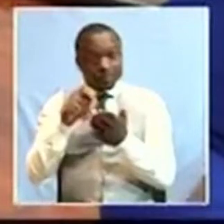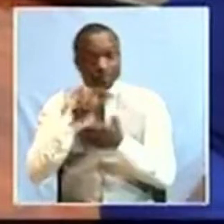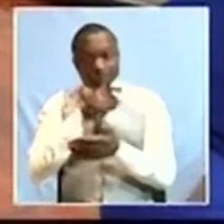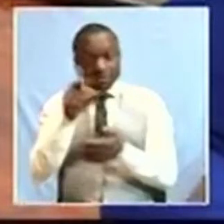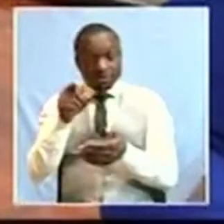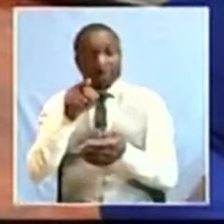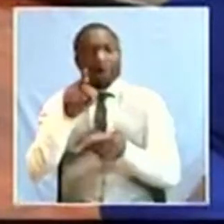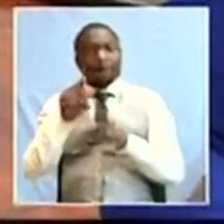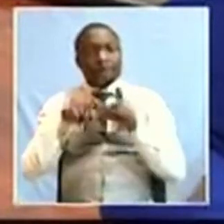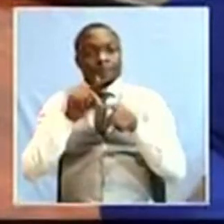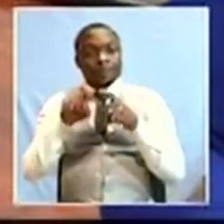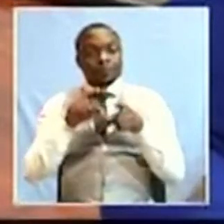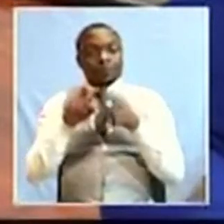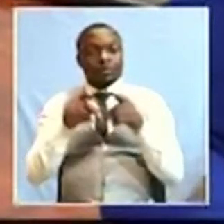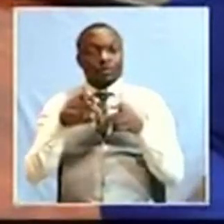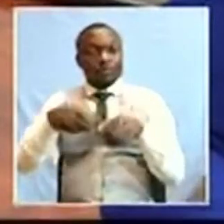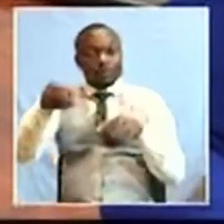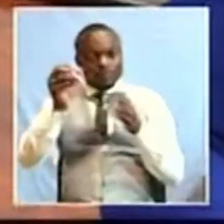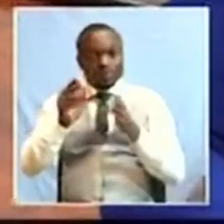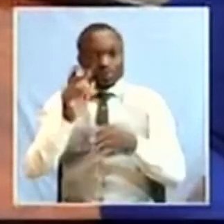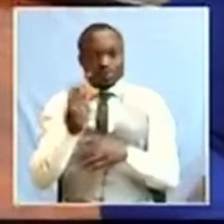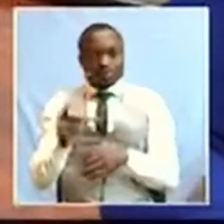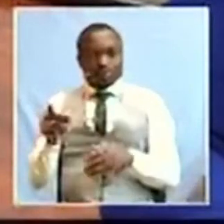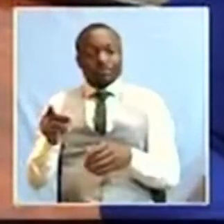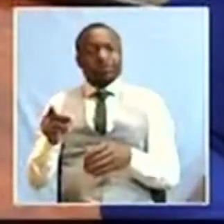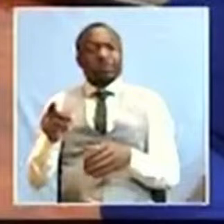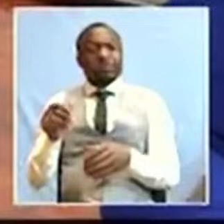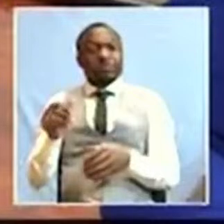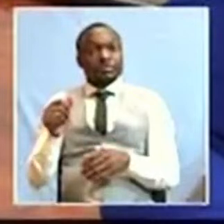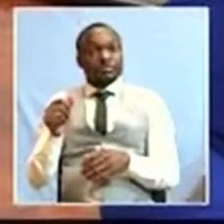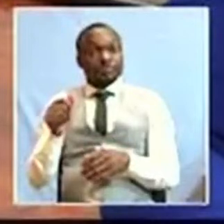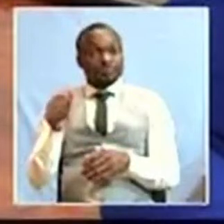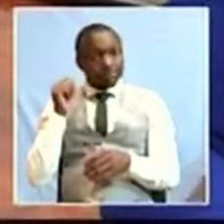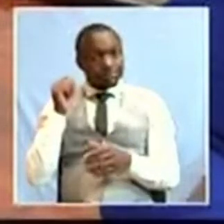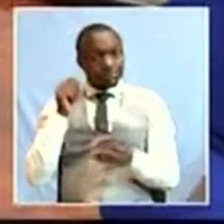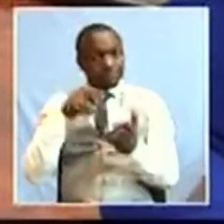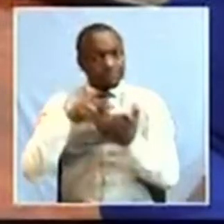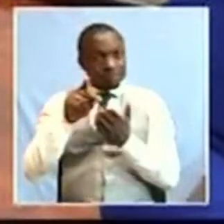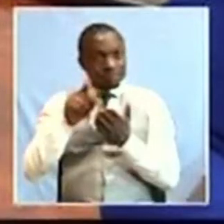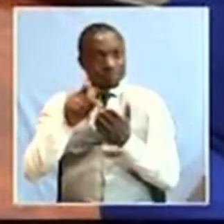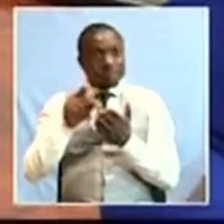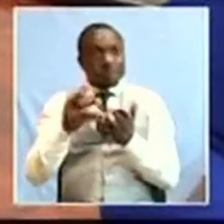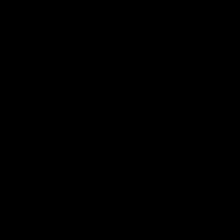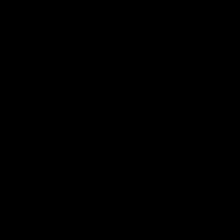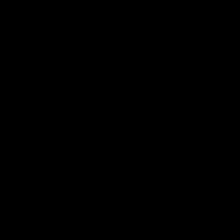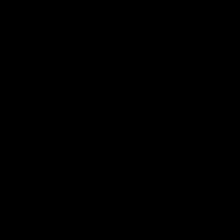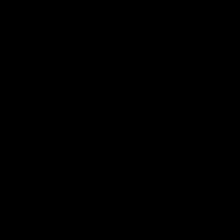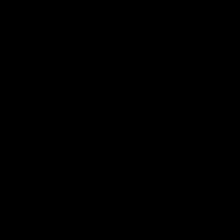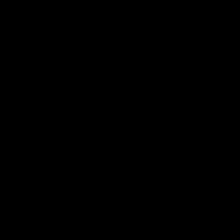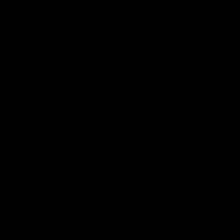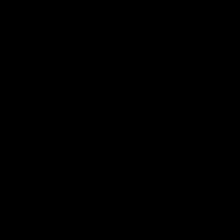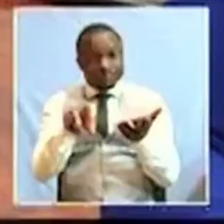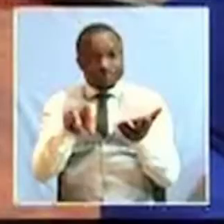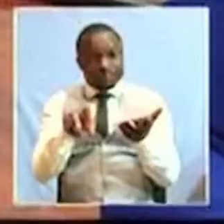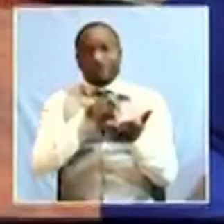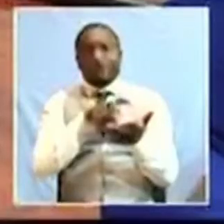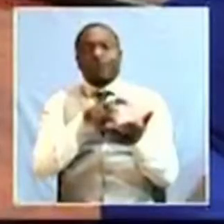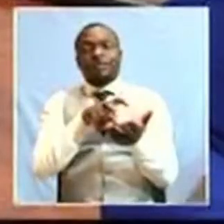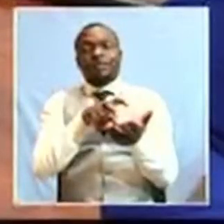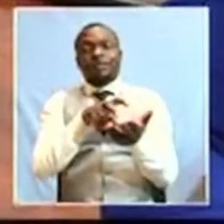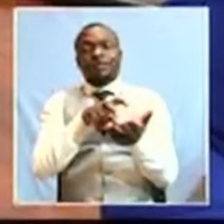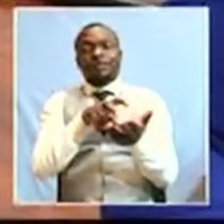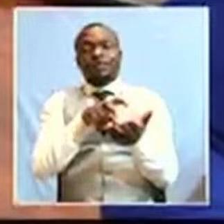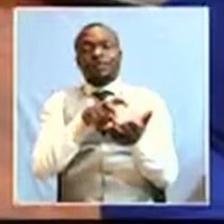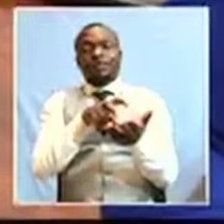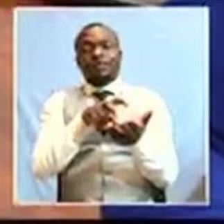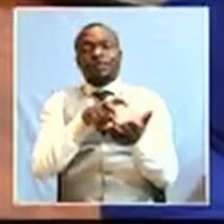rates, and resistance to pay loading fees by bus operators and over budgeting.